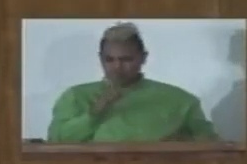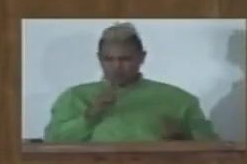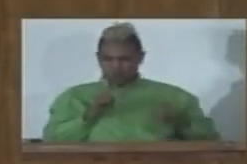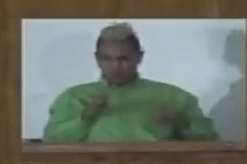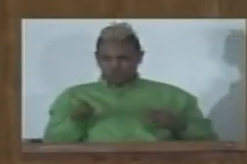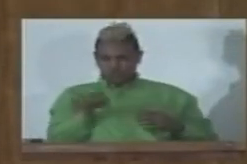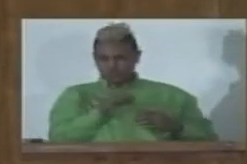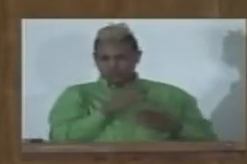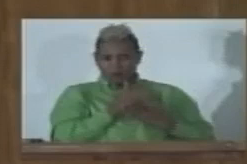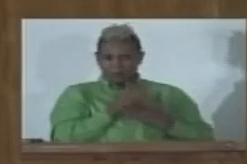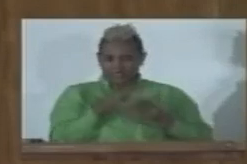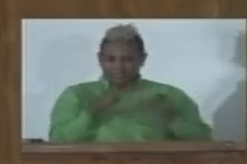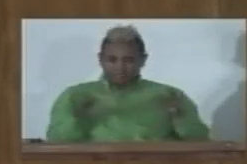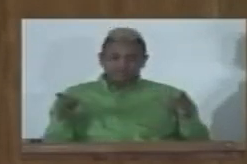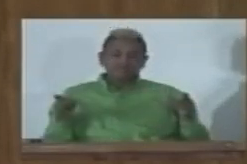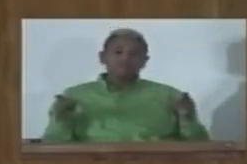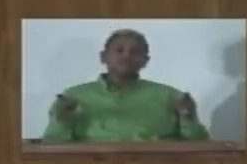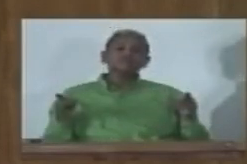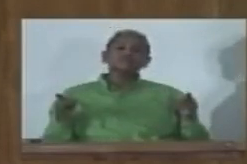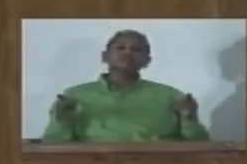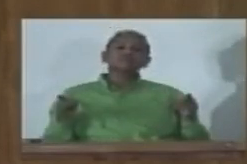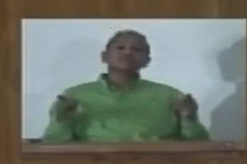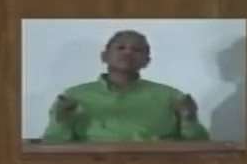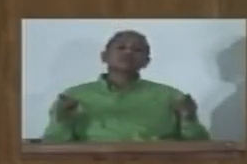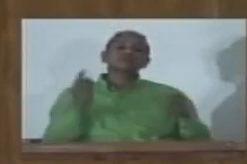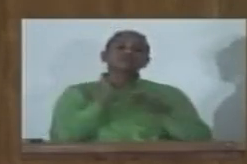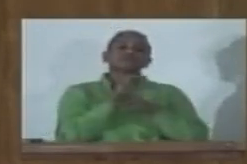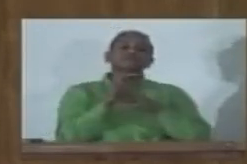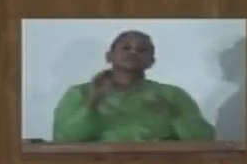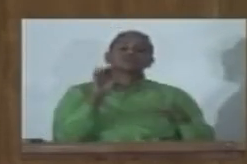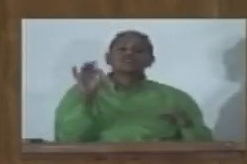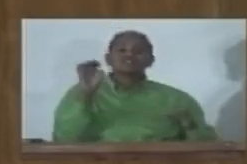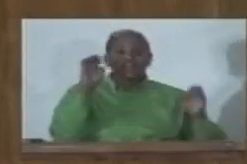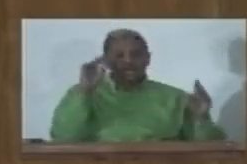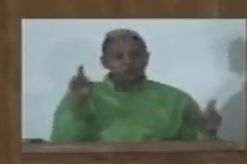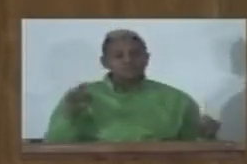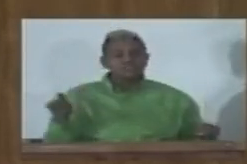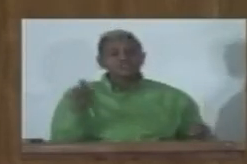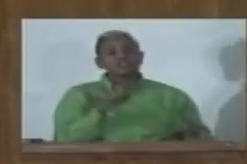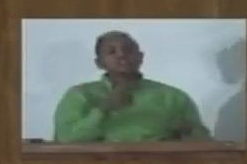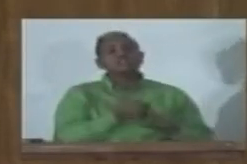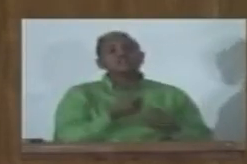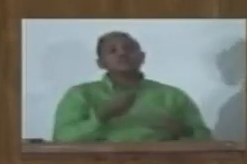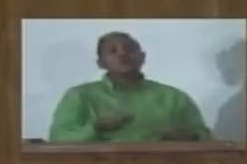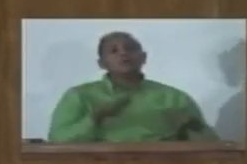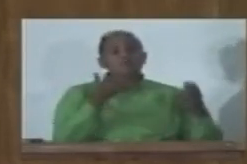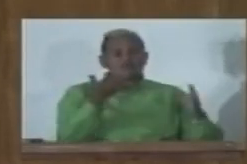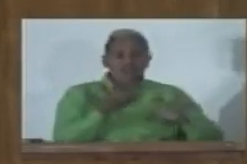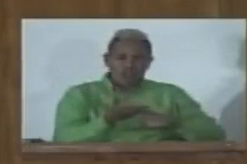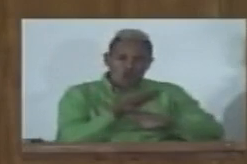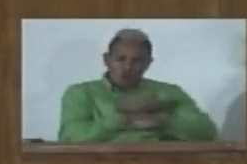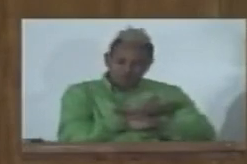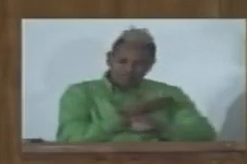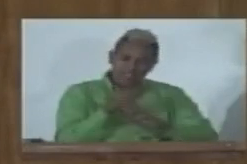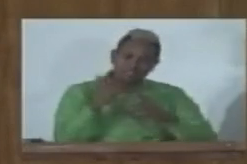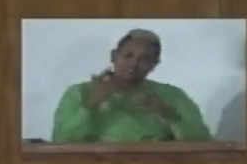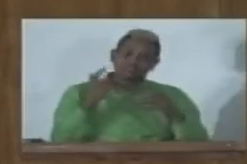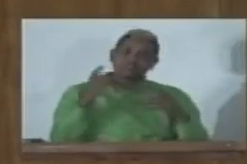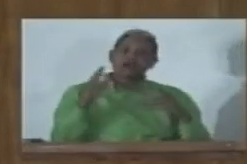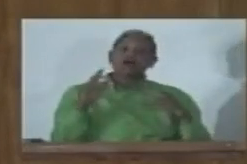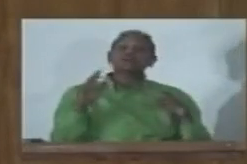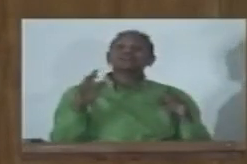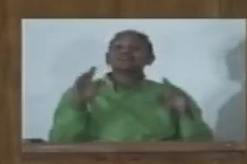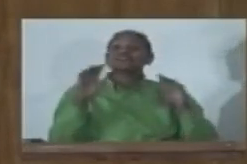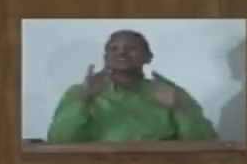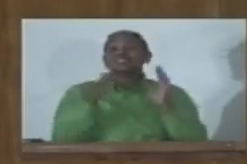to, or better yet, the Ministry of Education, to provide an update on the diagnostic